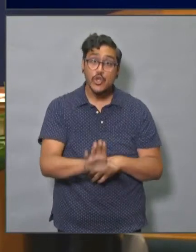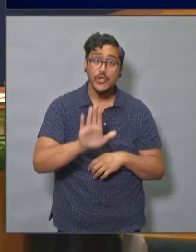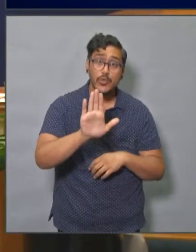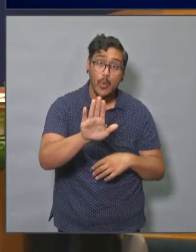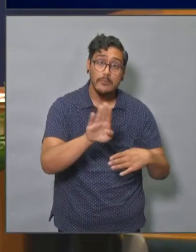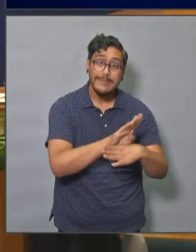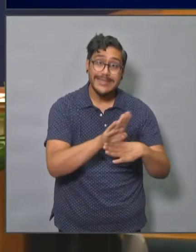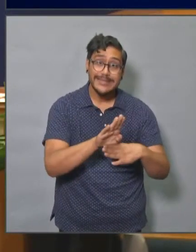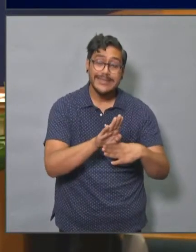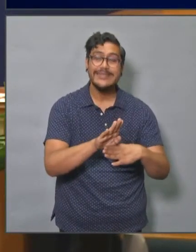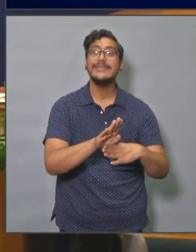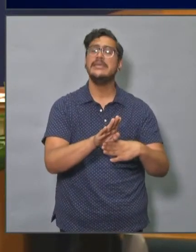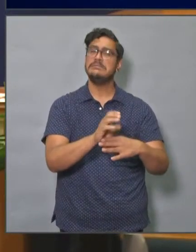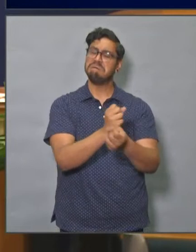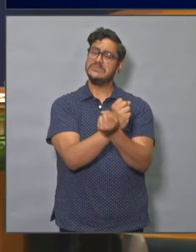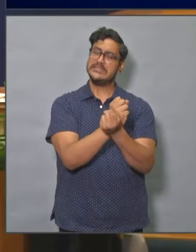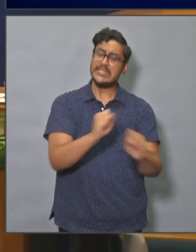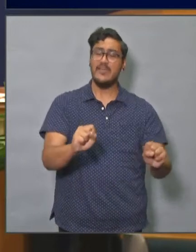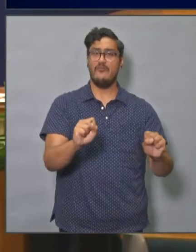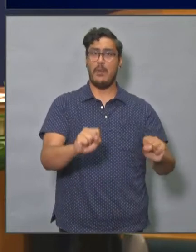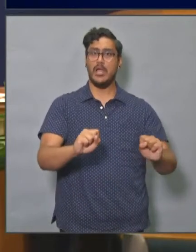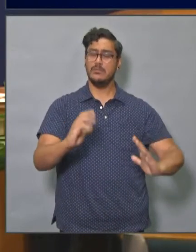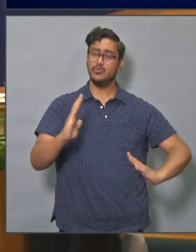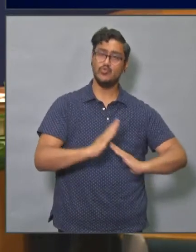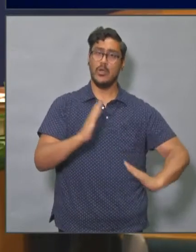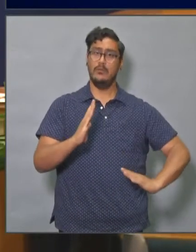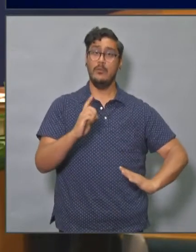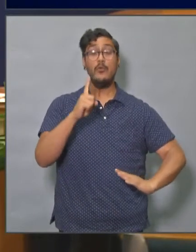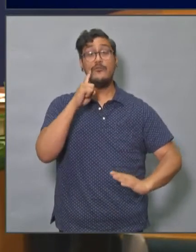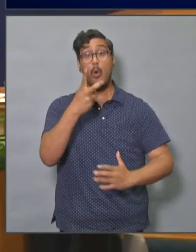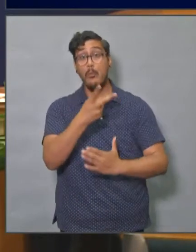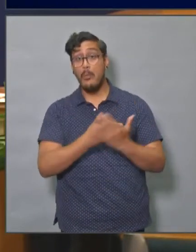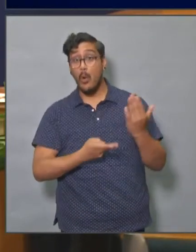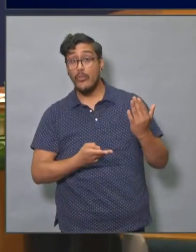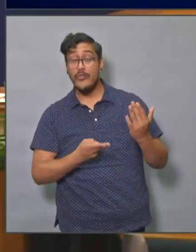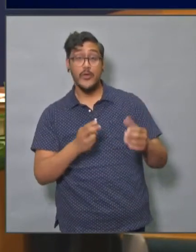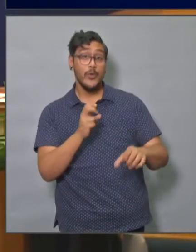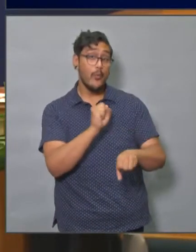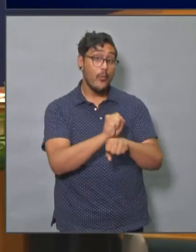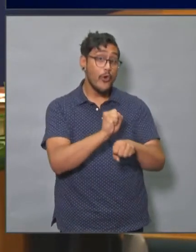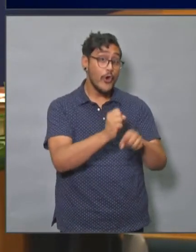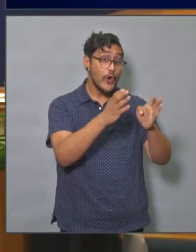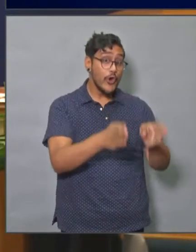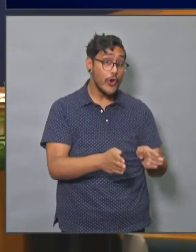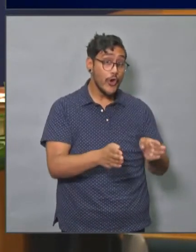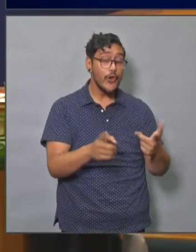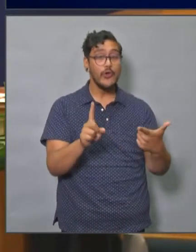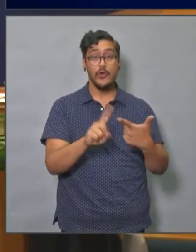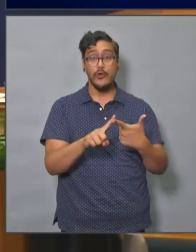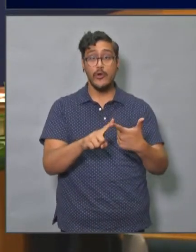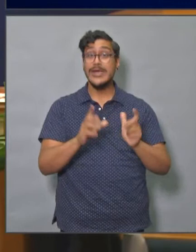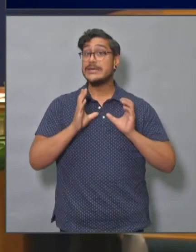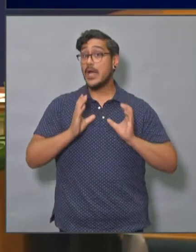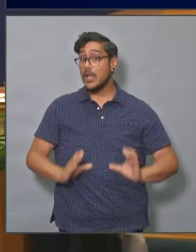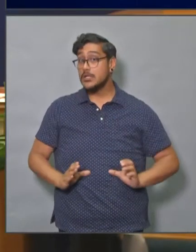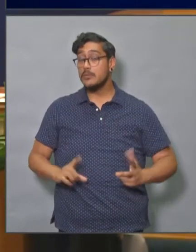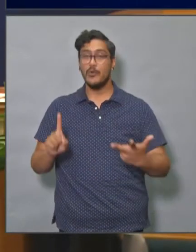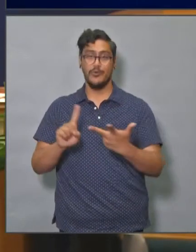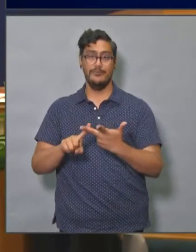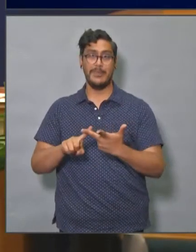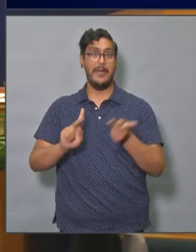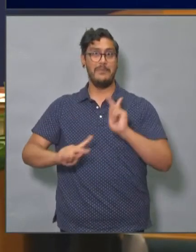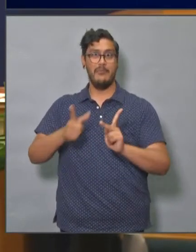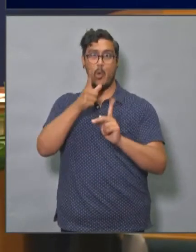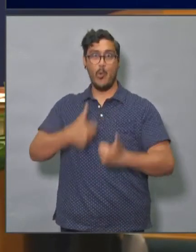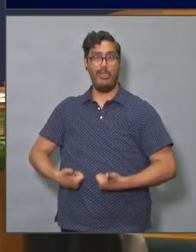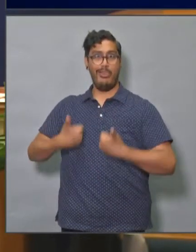much safety as possible to both your workers, to your customers, and to residents. So we ask that as we continue on the